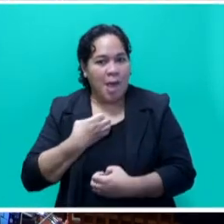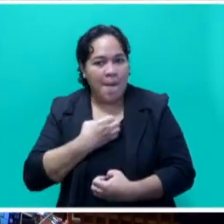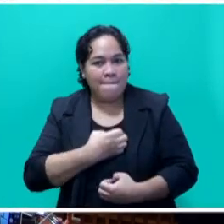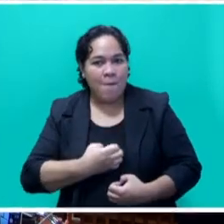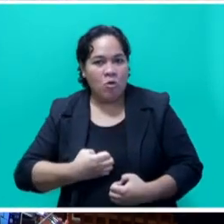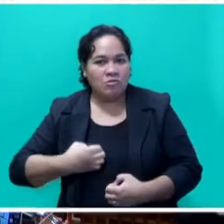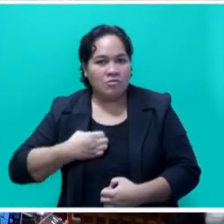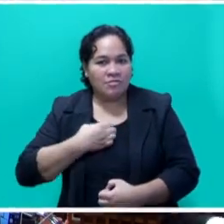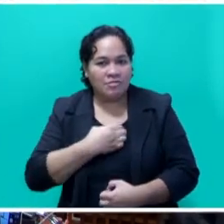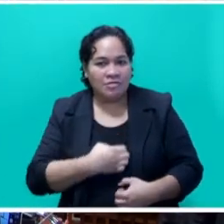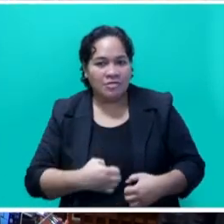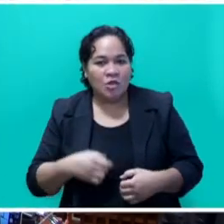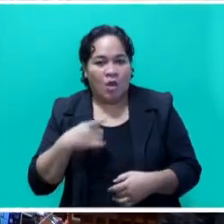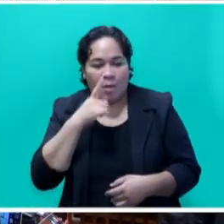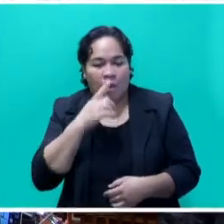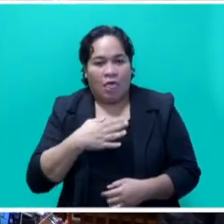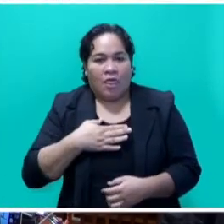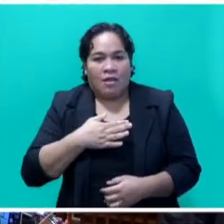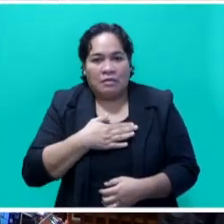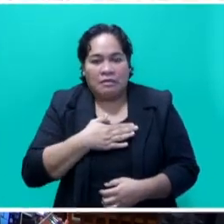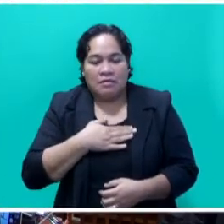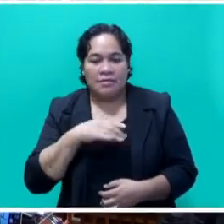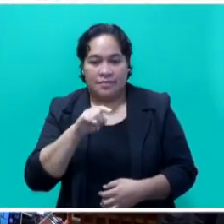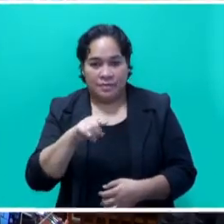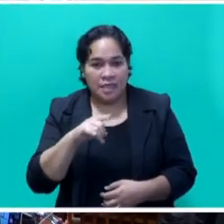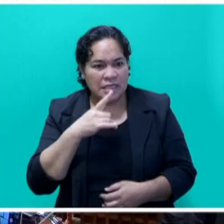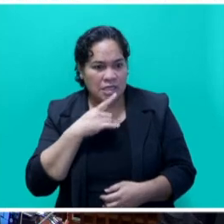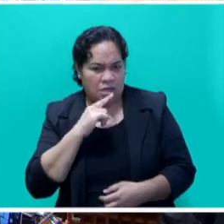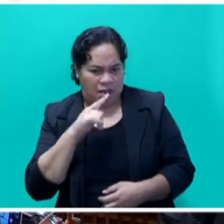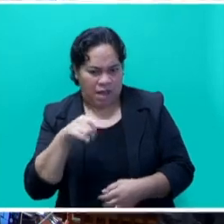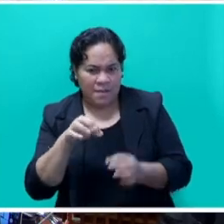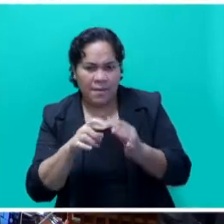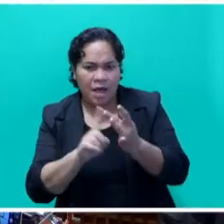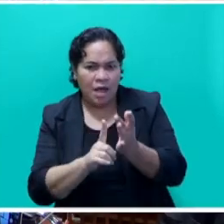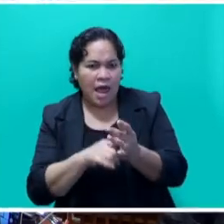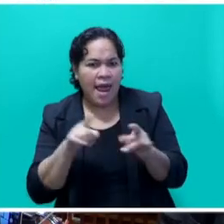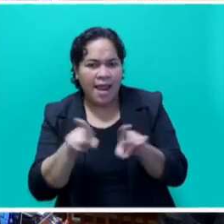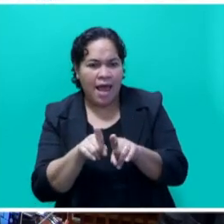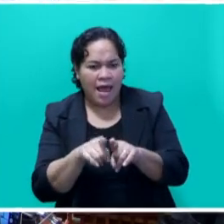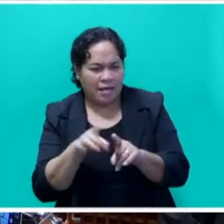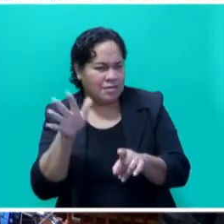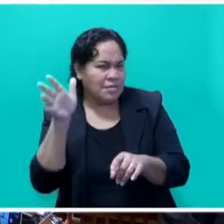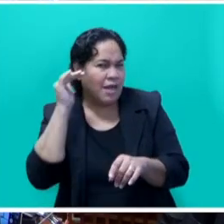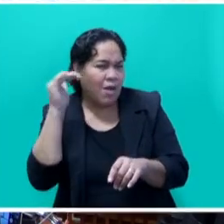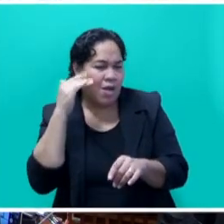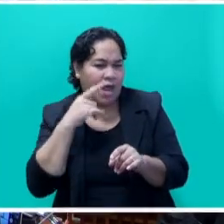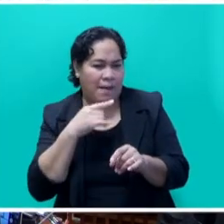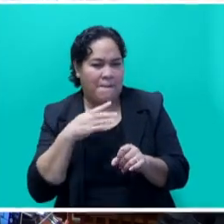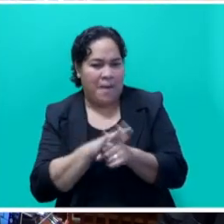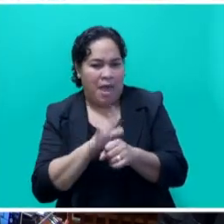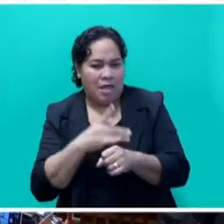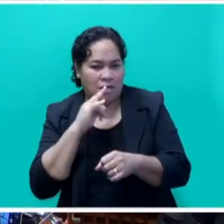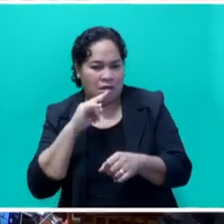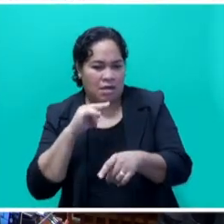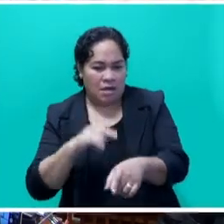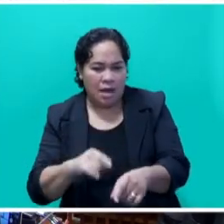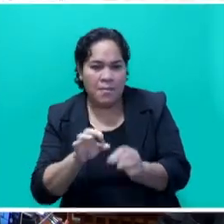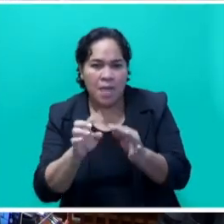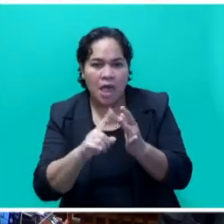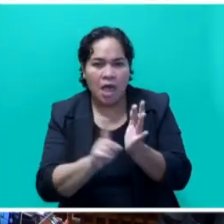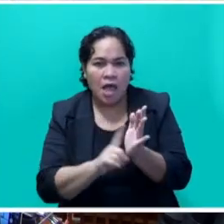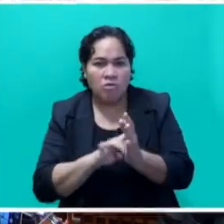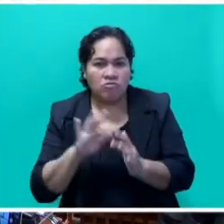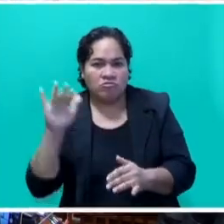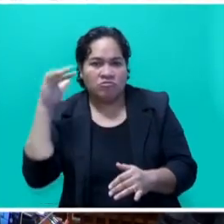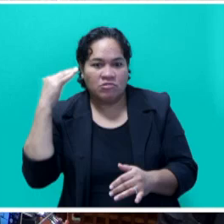somehow this bill is a threat to indigenous culture, indigenous land. And this is precisely the reason why she's done that. And